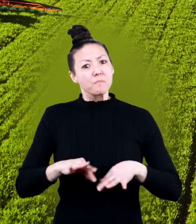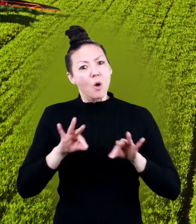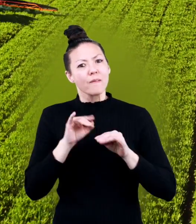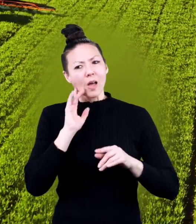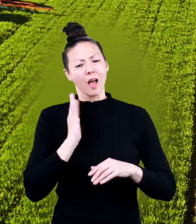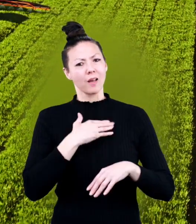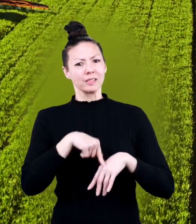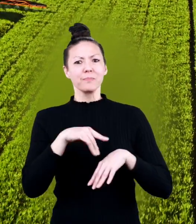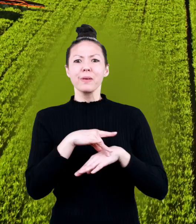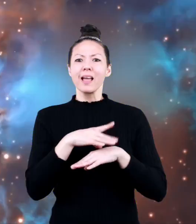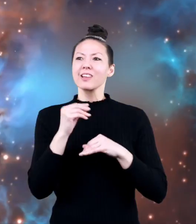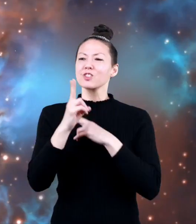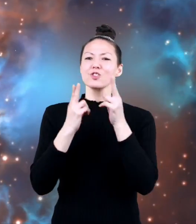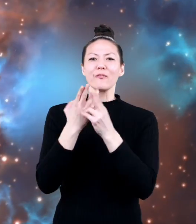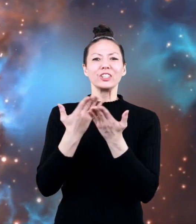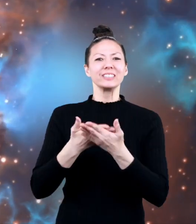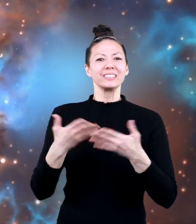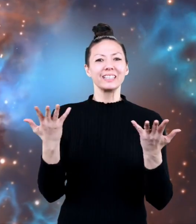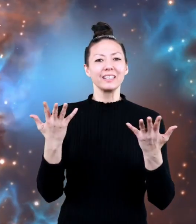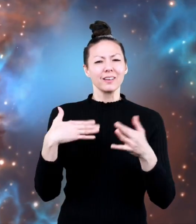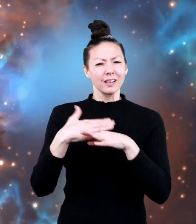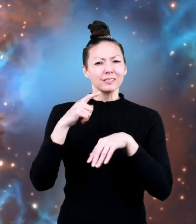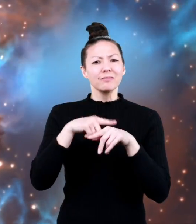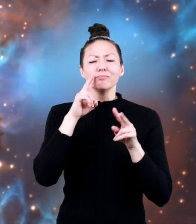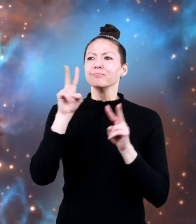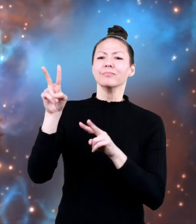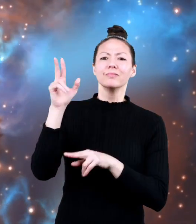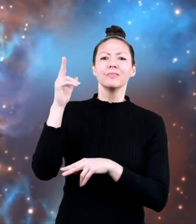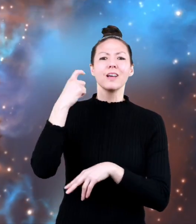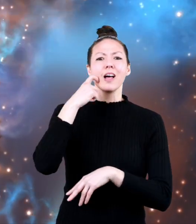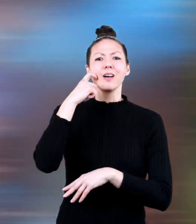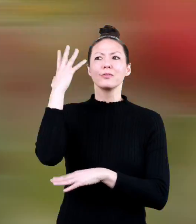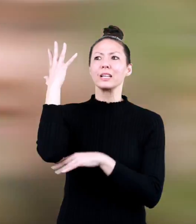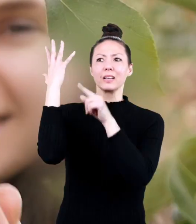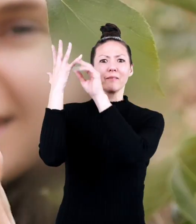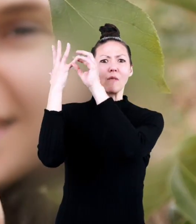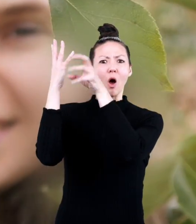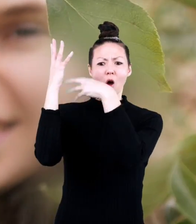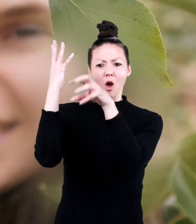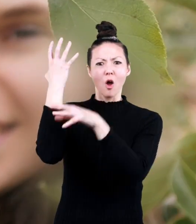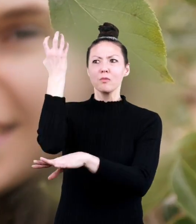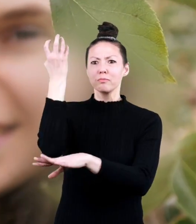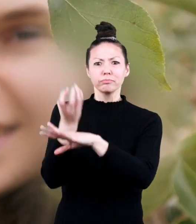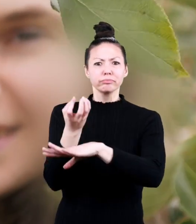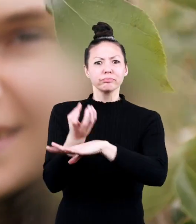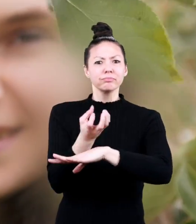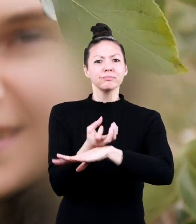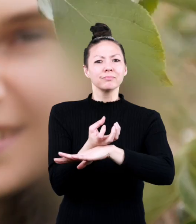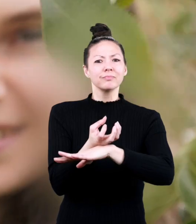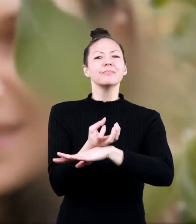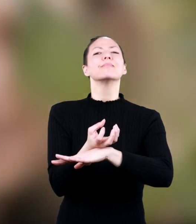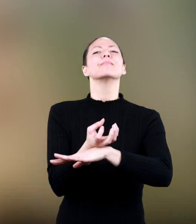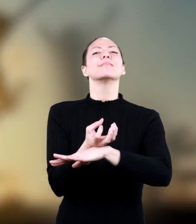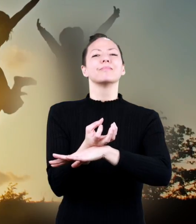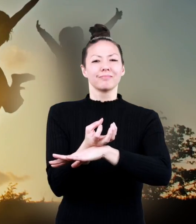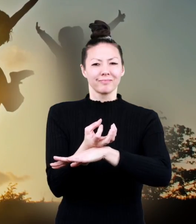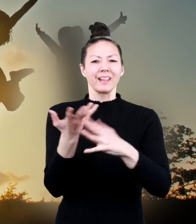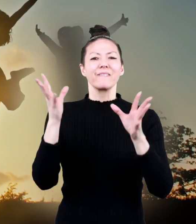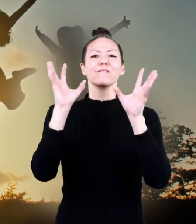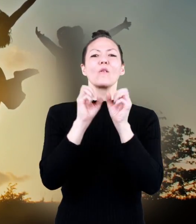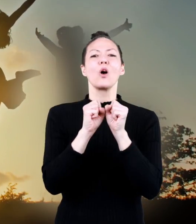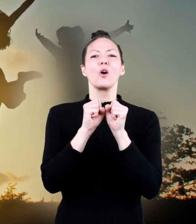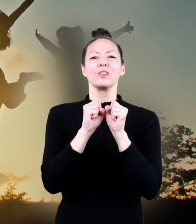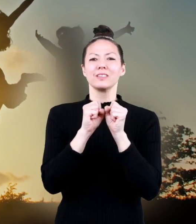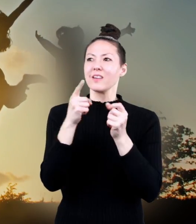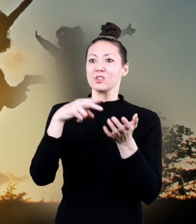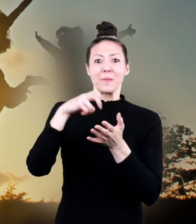is a vital part of our planet and universe. The next time you see an apple falling from a tree or feel the force of